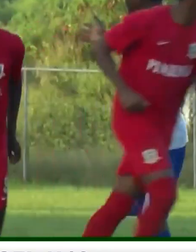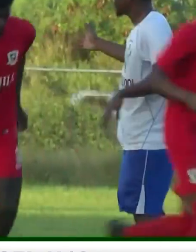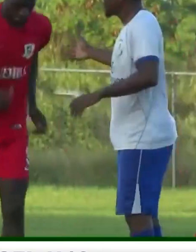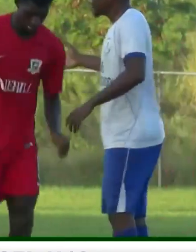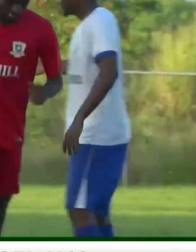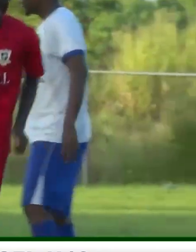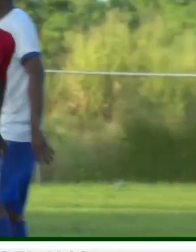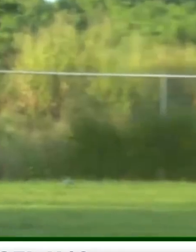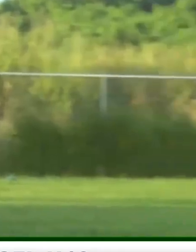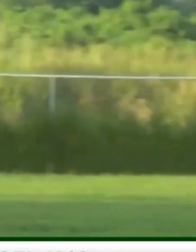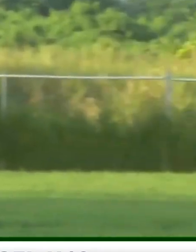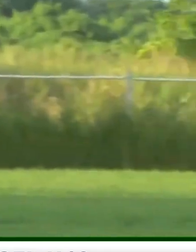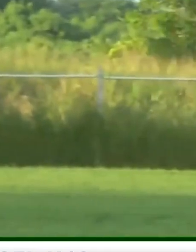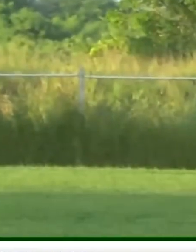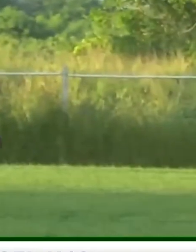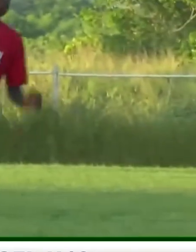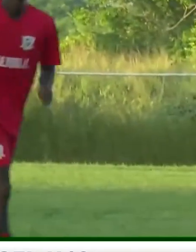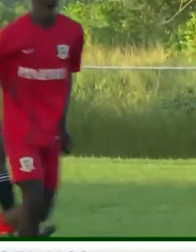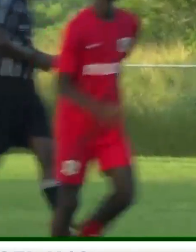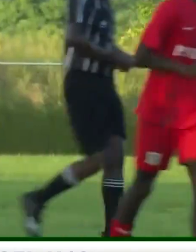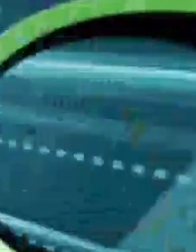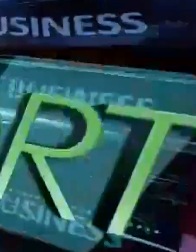1-1.